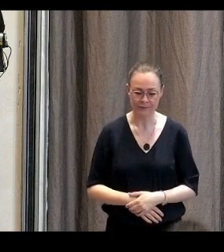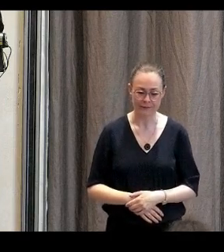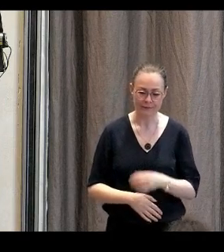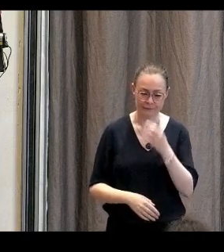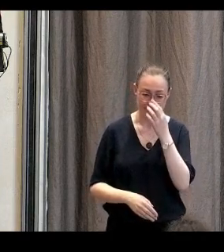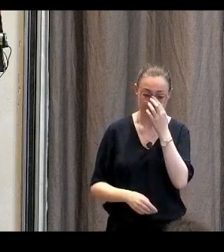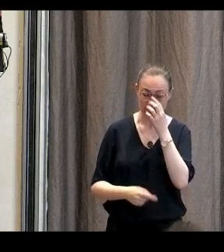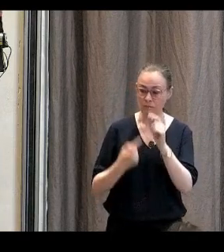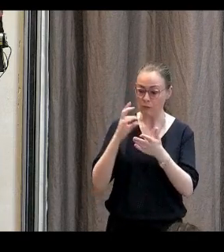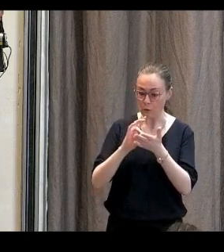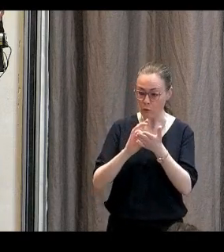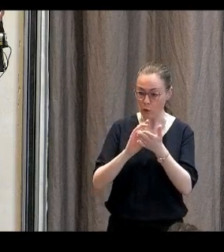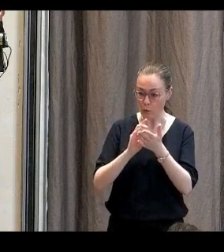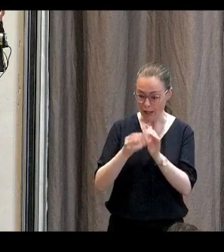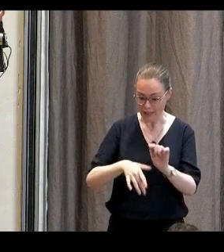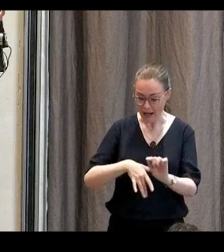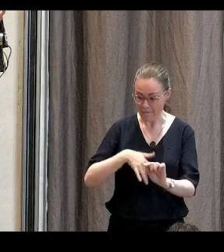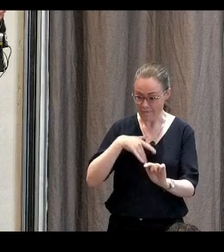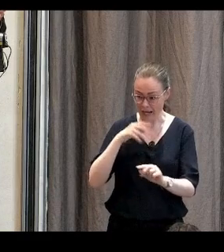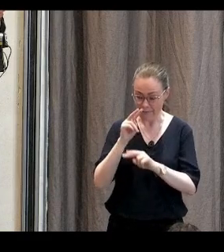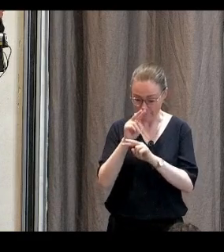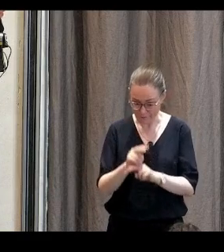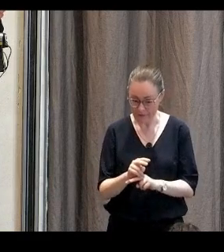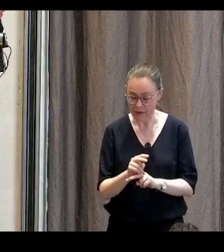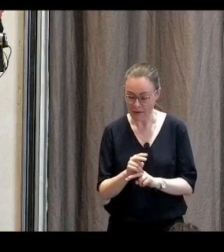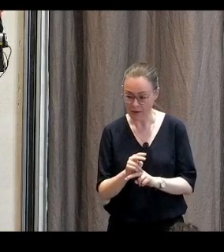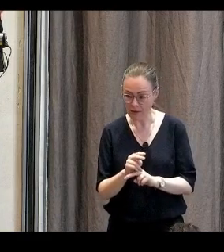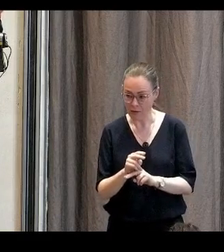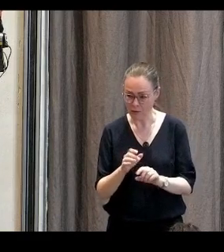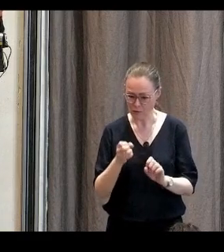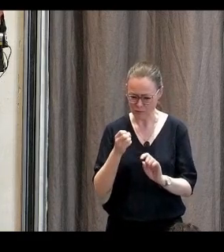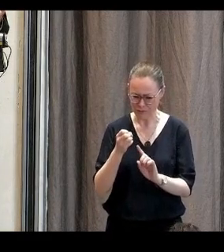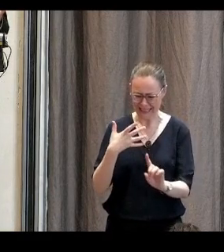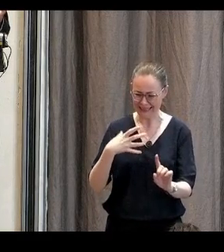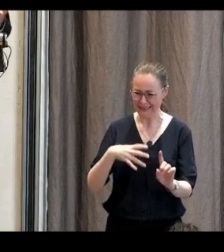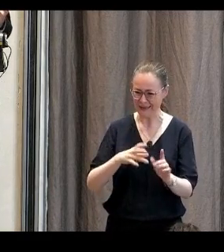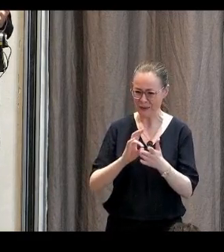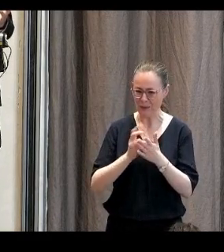looked at the quality of life of people, we realized that actually quality of life wasn't